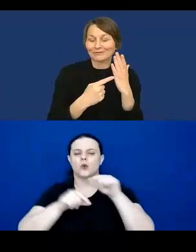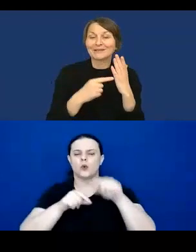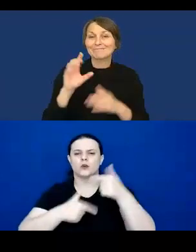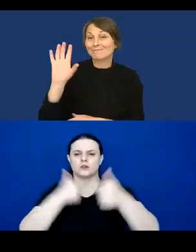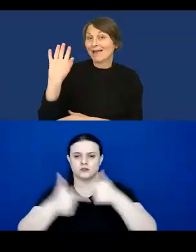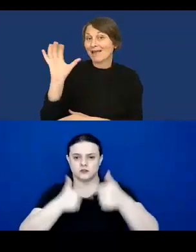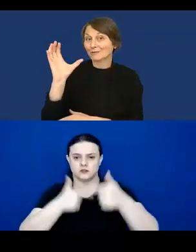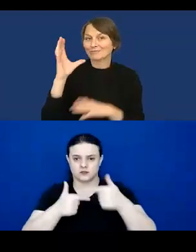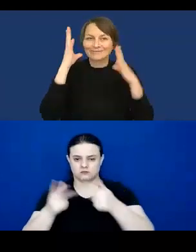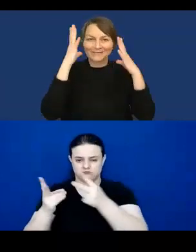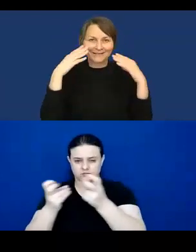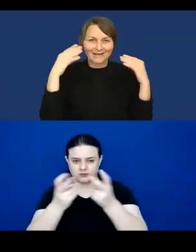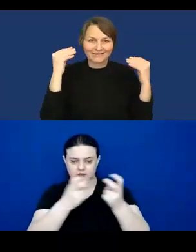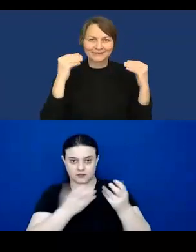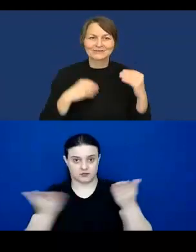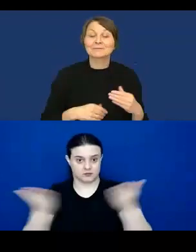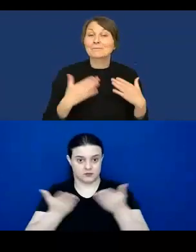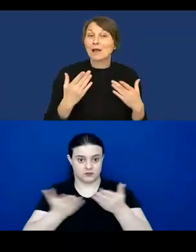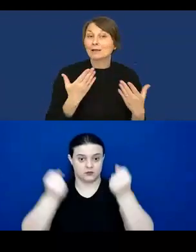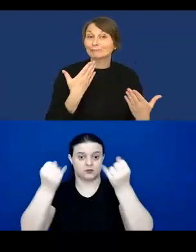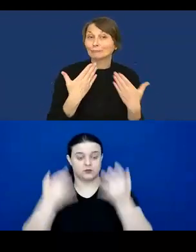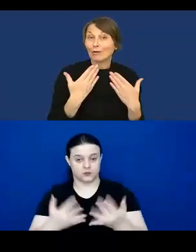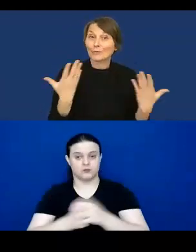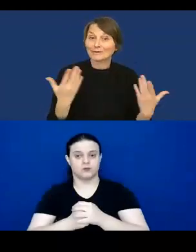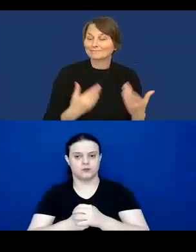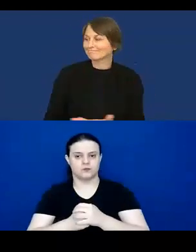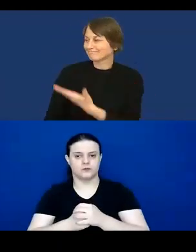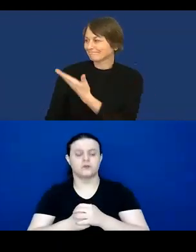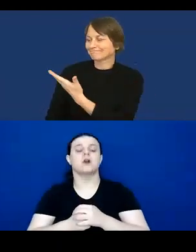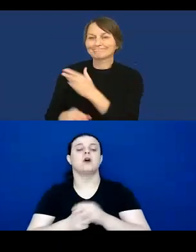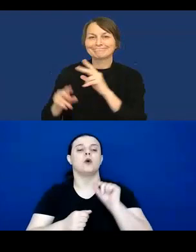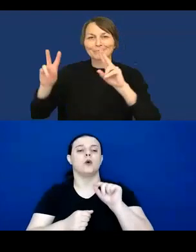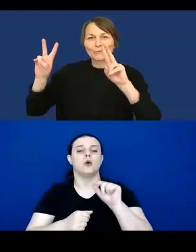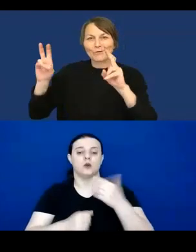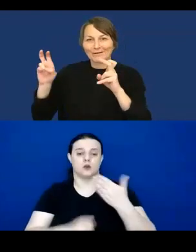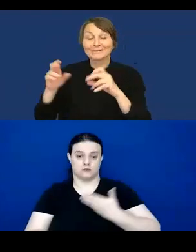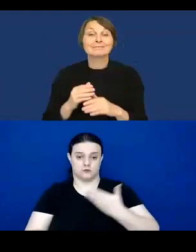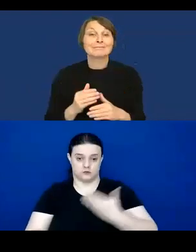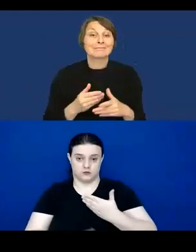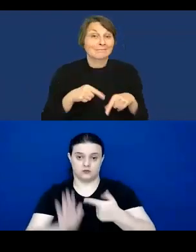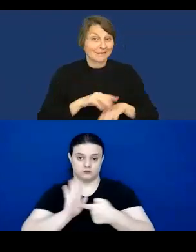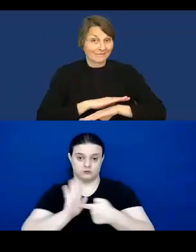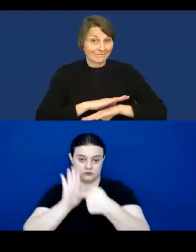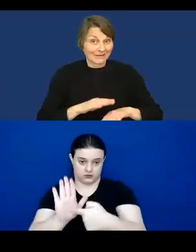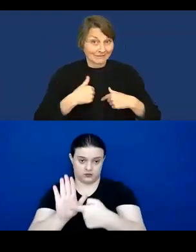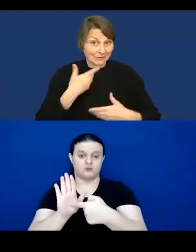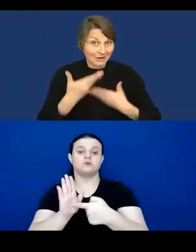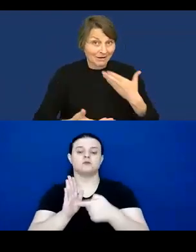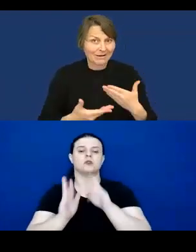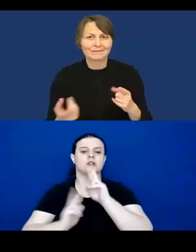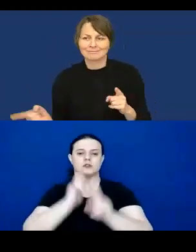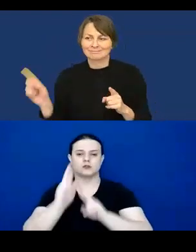vibratory perception. After my talk, Meerte Plezier, my colleague, will present the results and